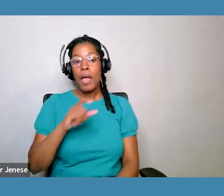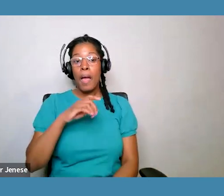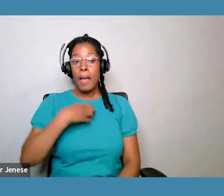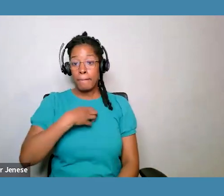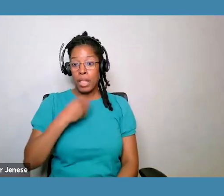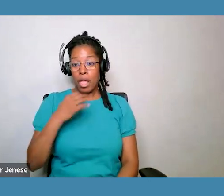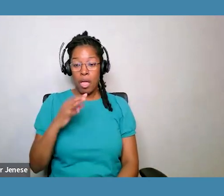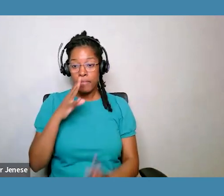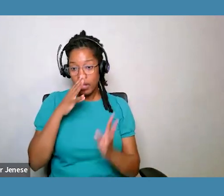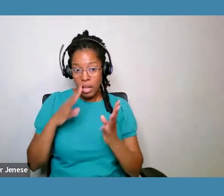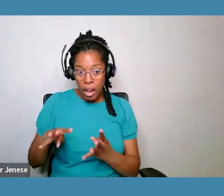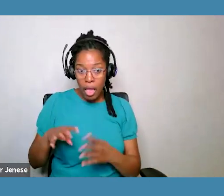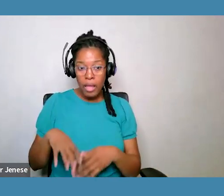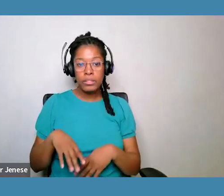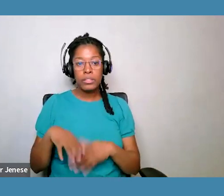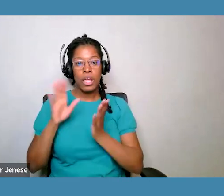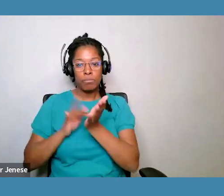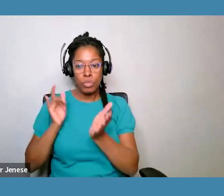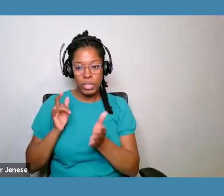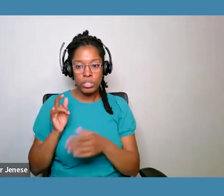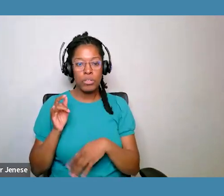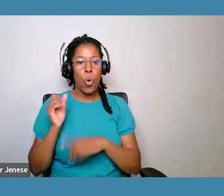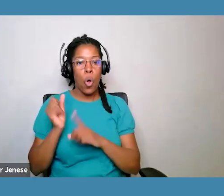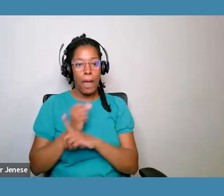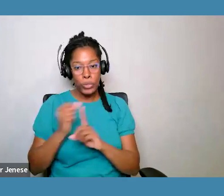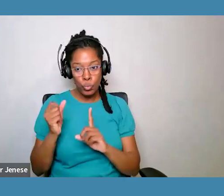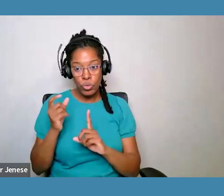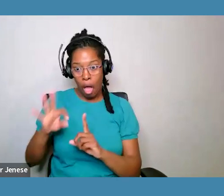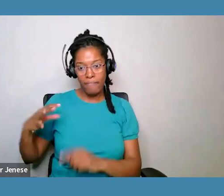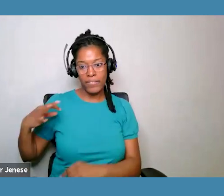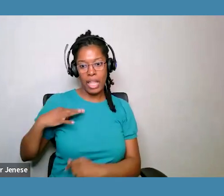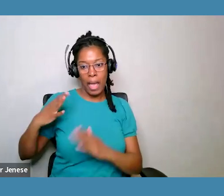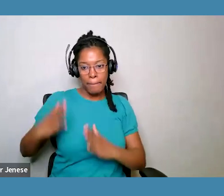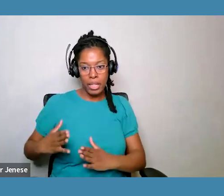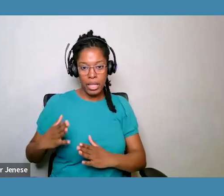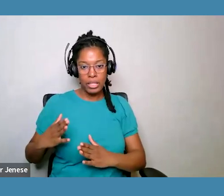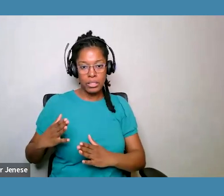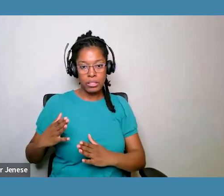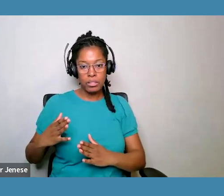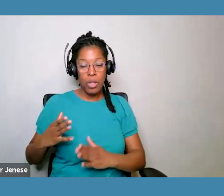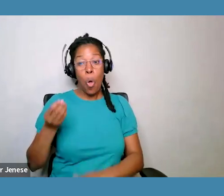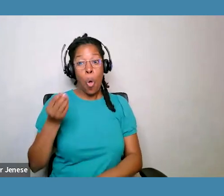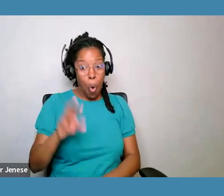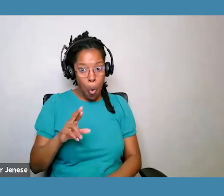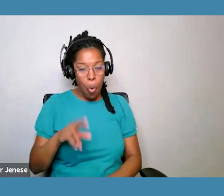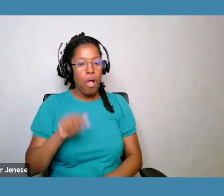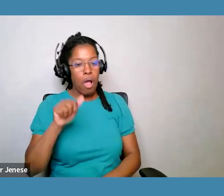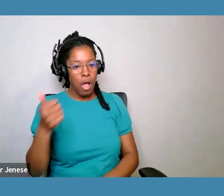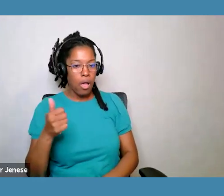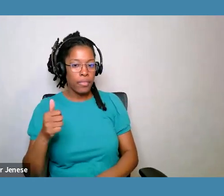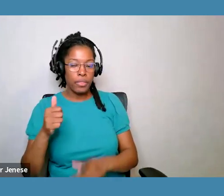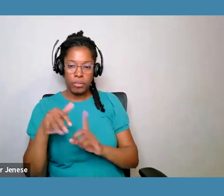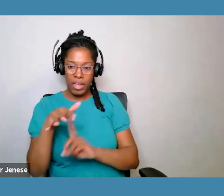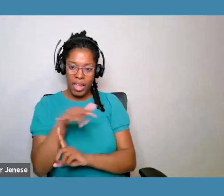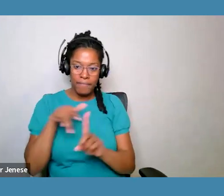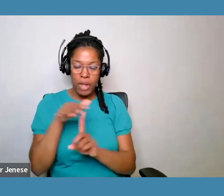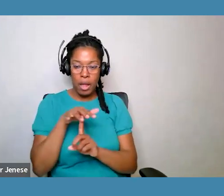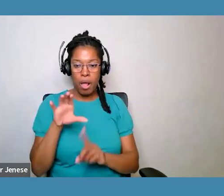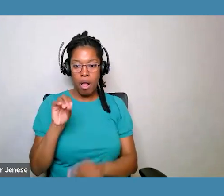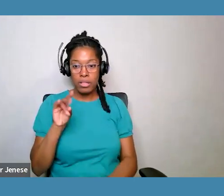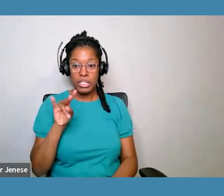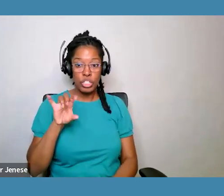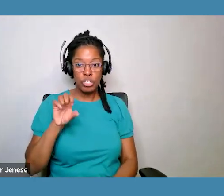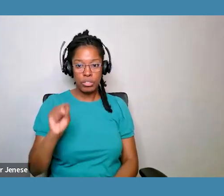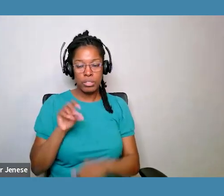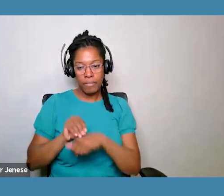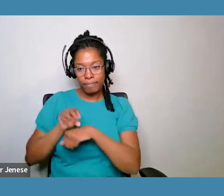Complaints of neglect, exploitation, or abuse of the applicant or other adverse environmental conditions affecting